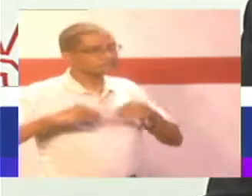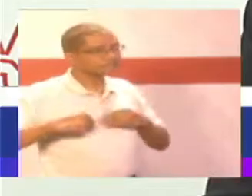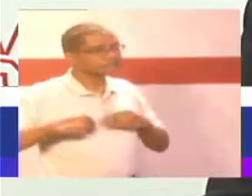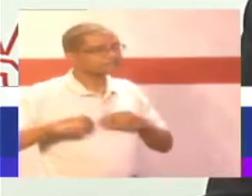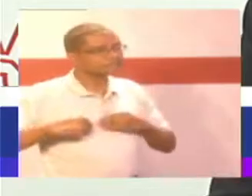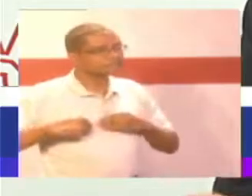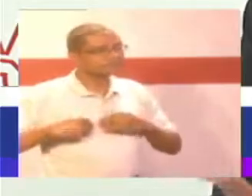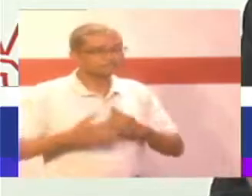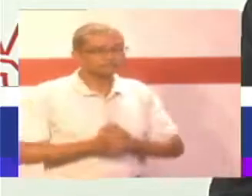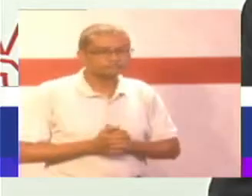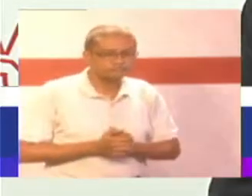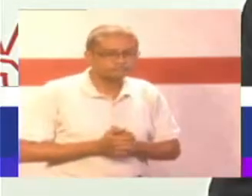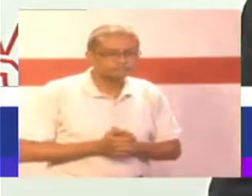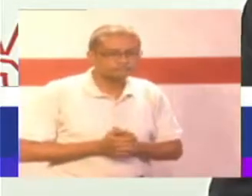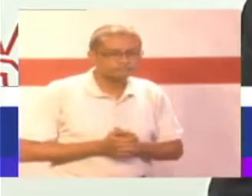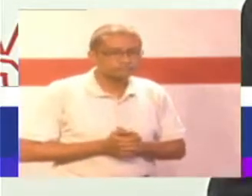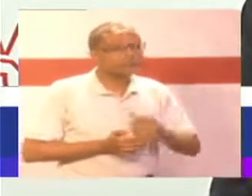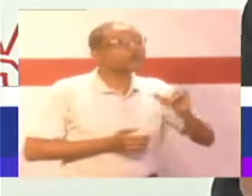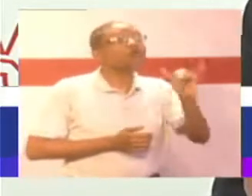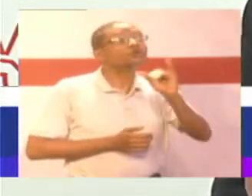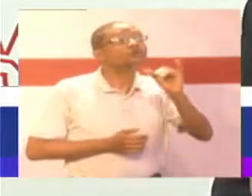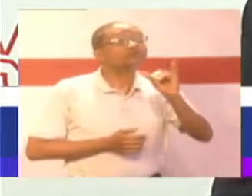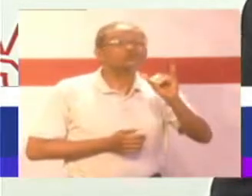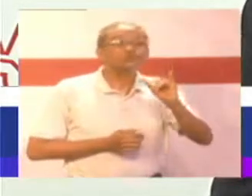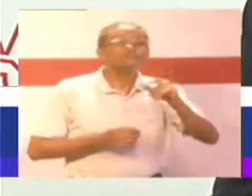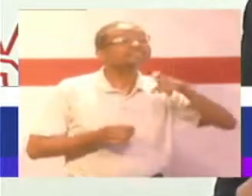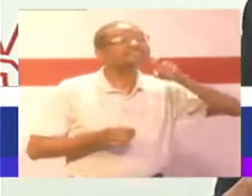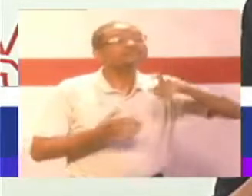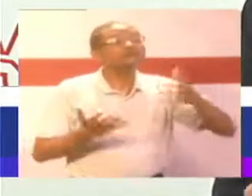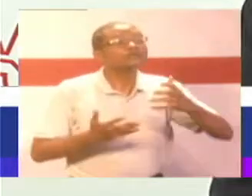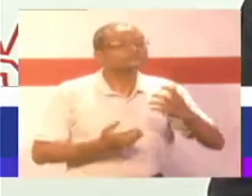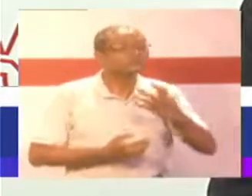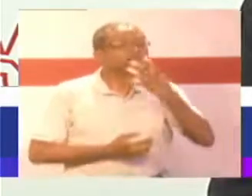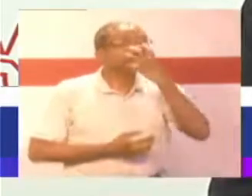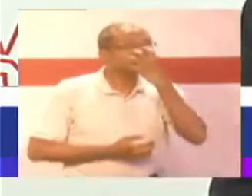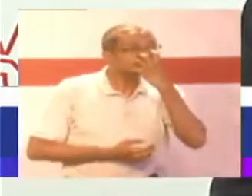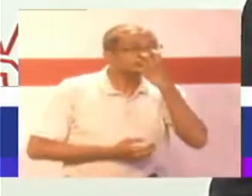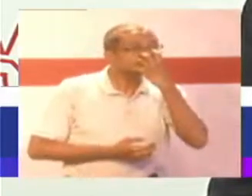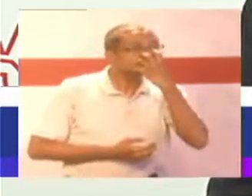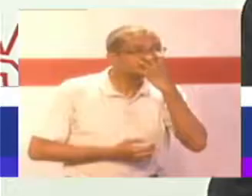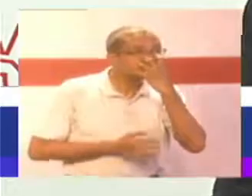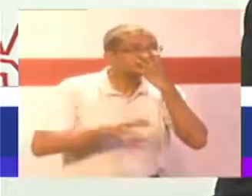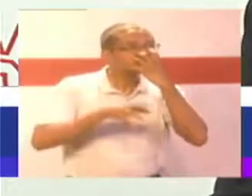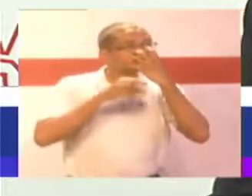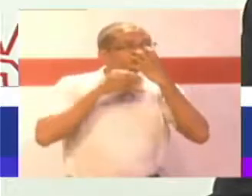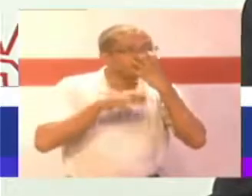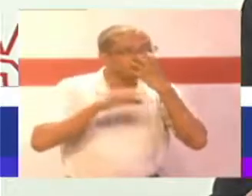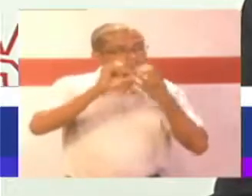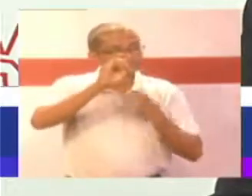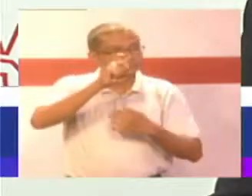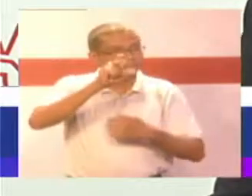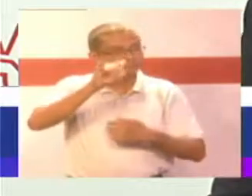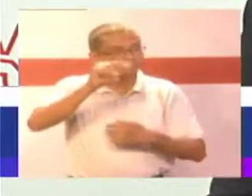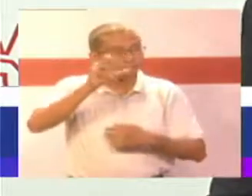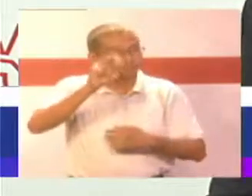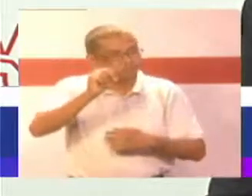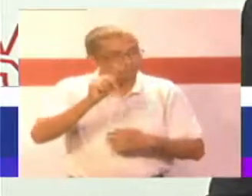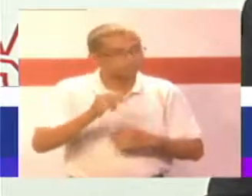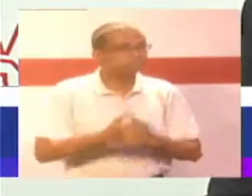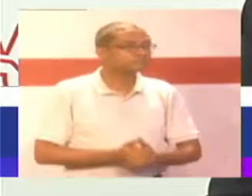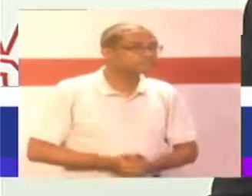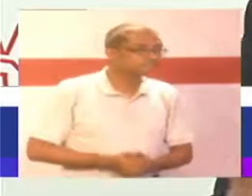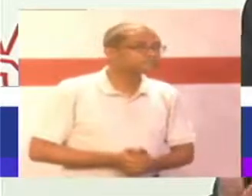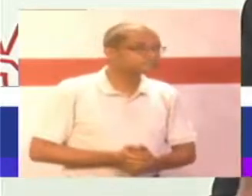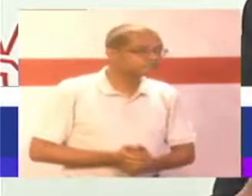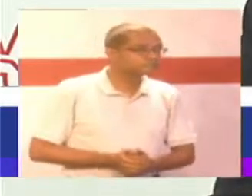bed are as follows: ventilators, consumables like the oxygen lines and masks that go with the